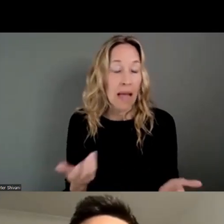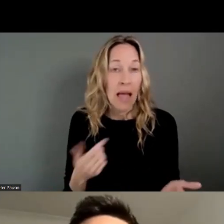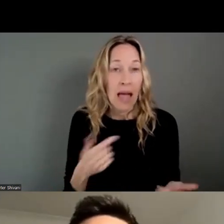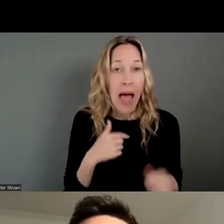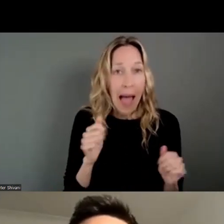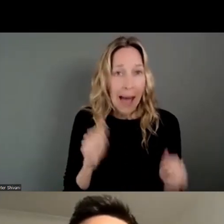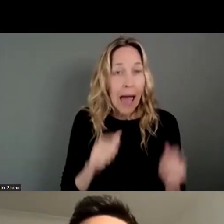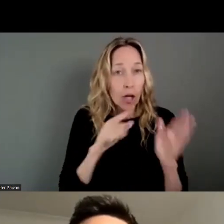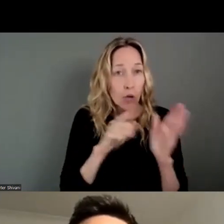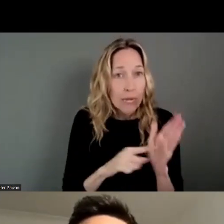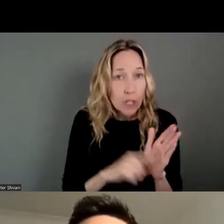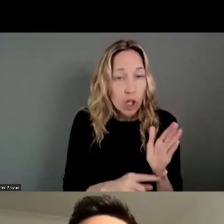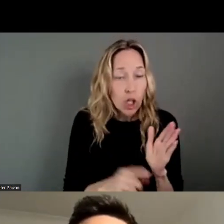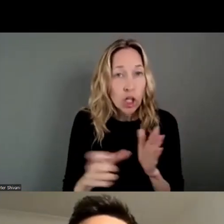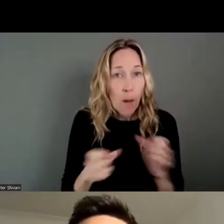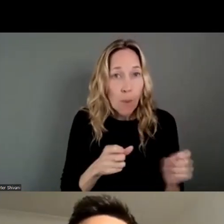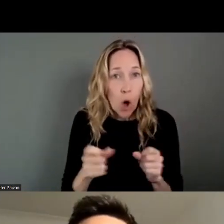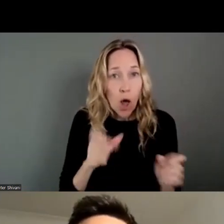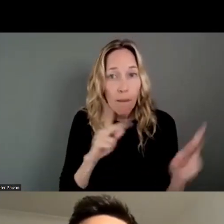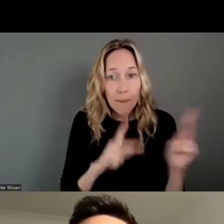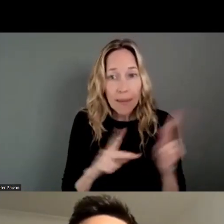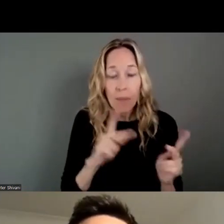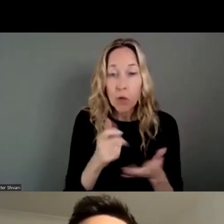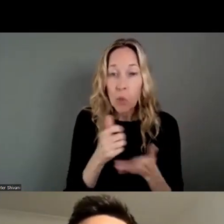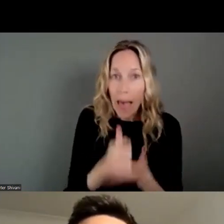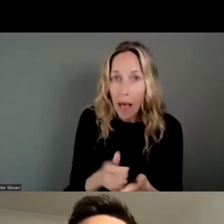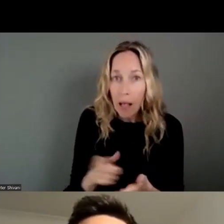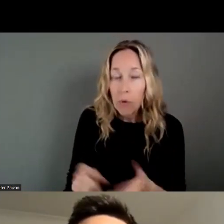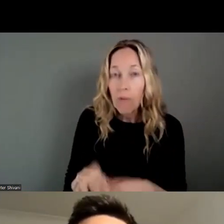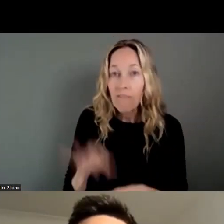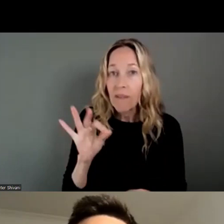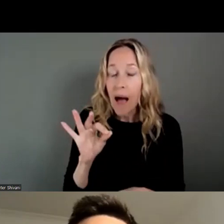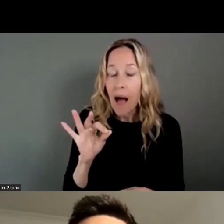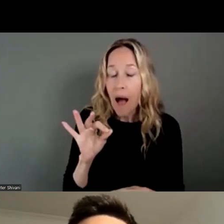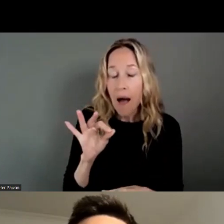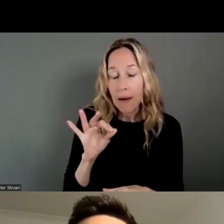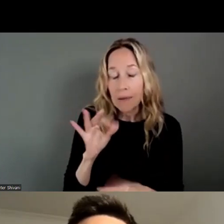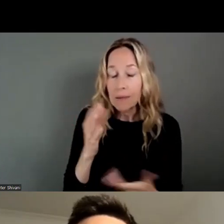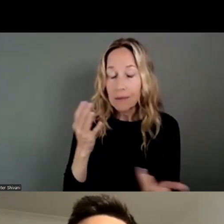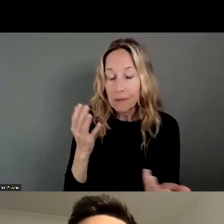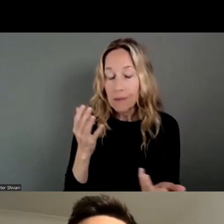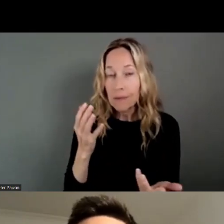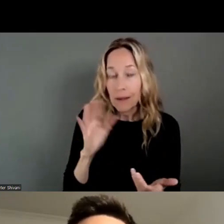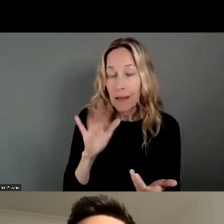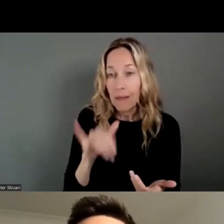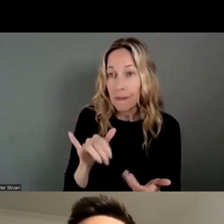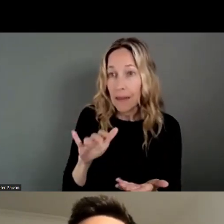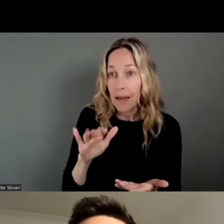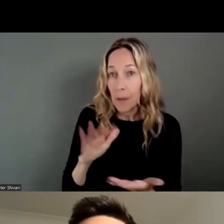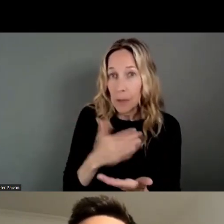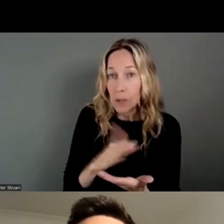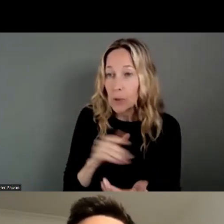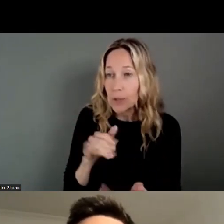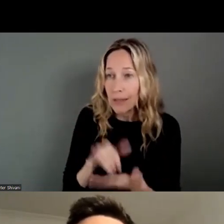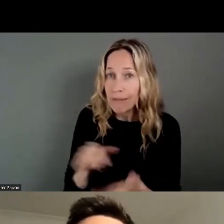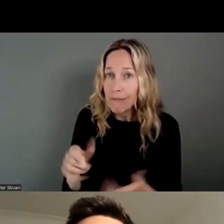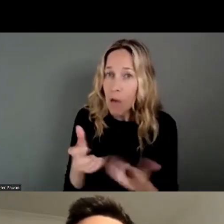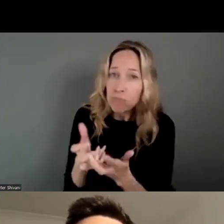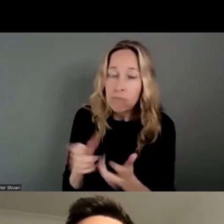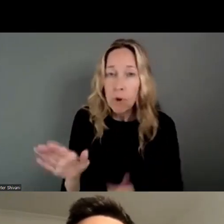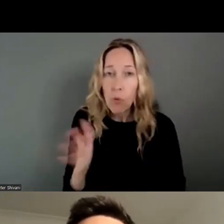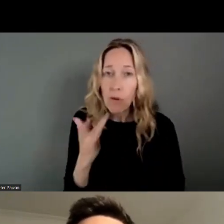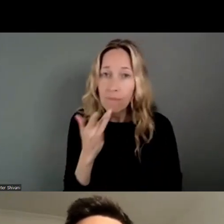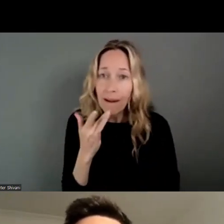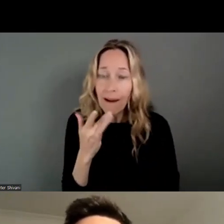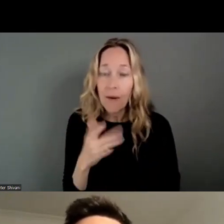you're talking about you want to write. And then I can go to Trish and say, this person, you really ought to listen to this person, because they